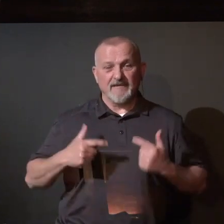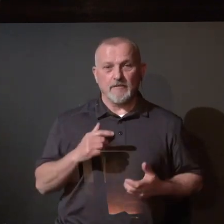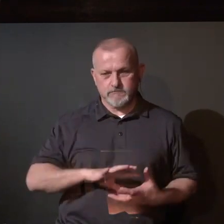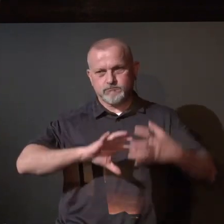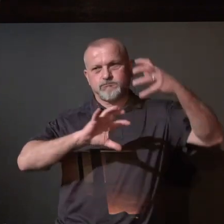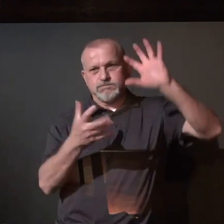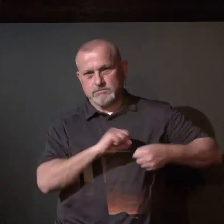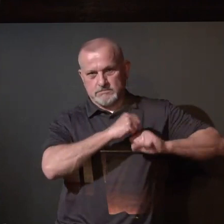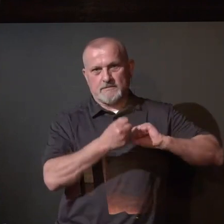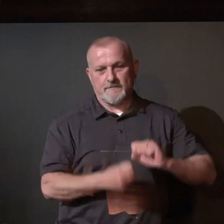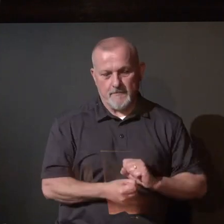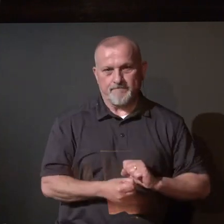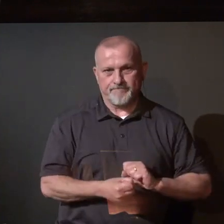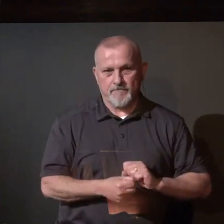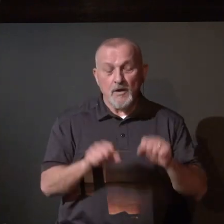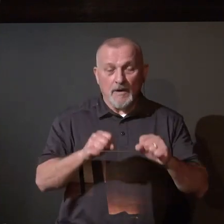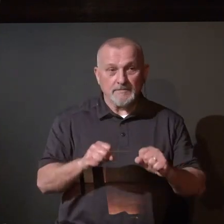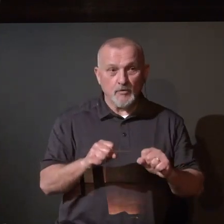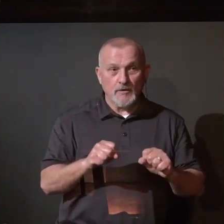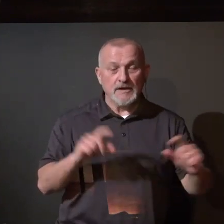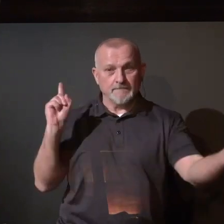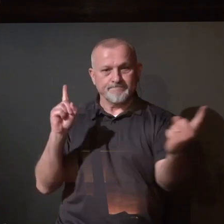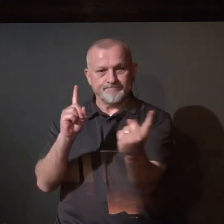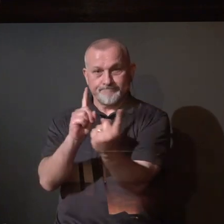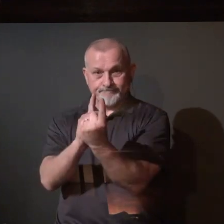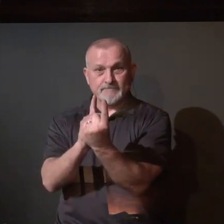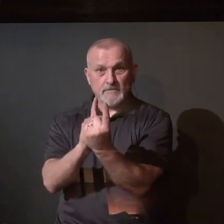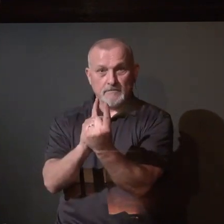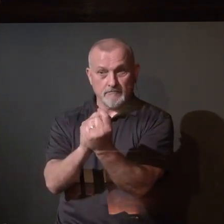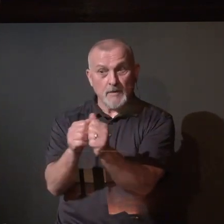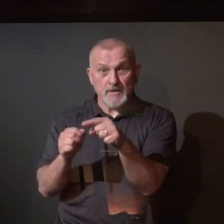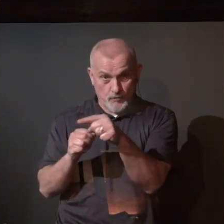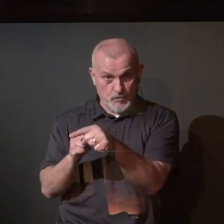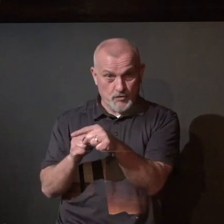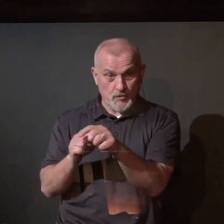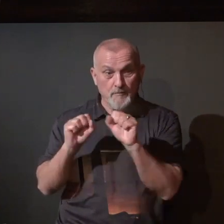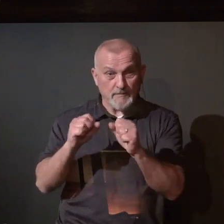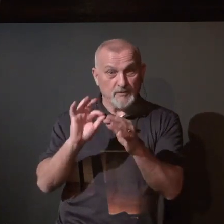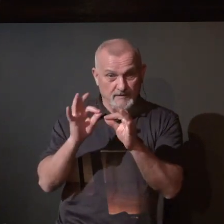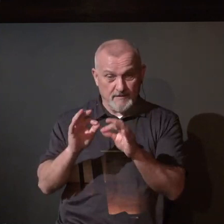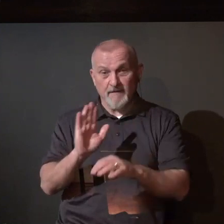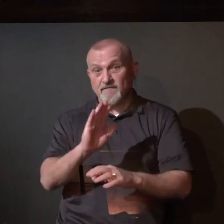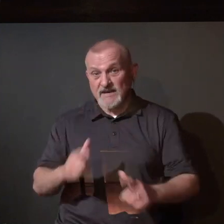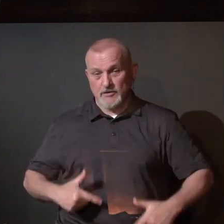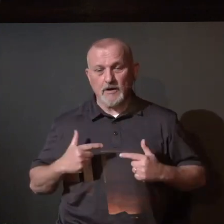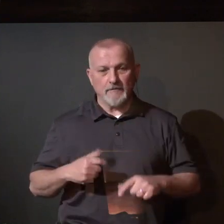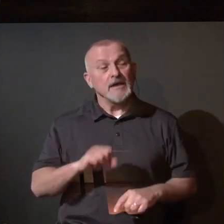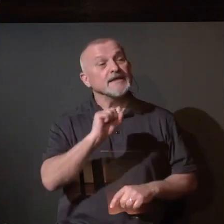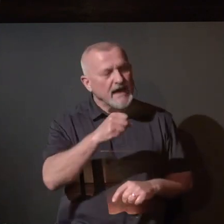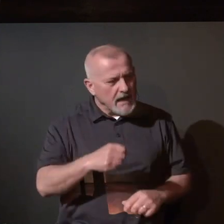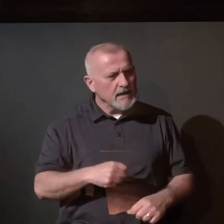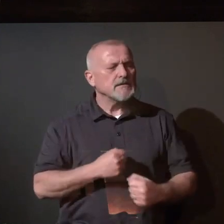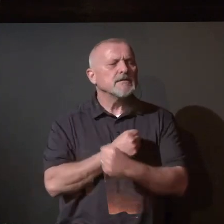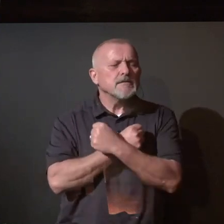stuff in their life. Can they come and talk to you about fixing it? That's fine. Yeah, I would love to talk to them. But